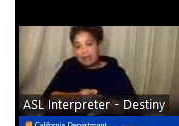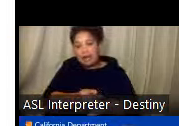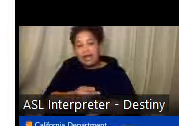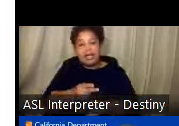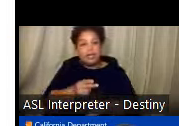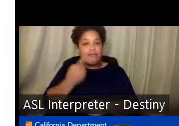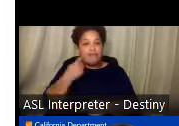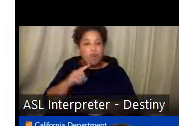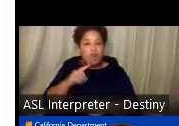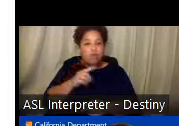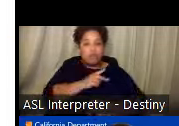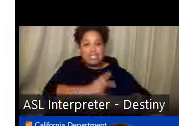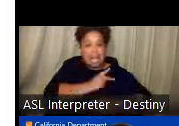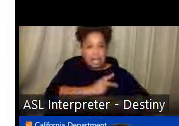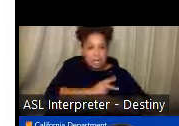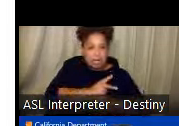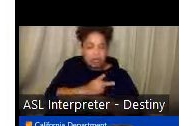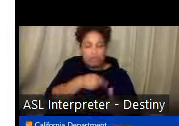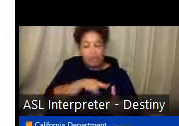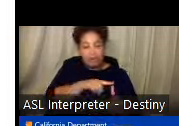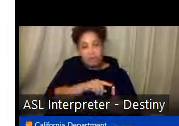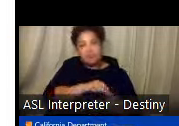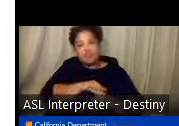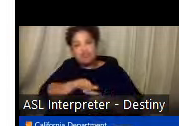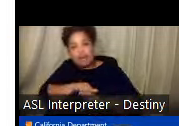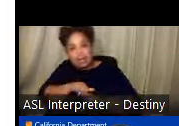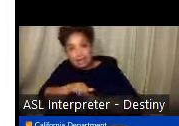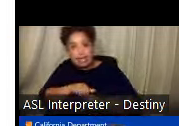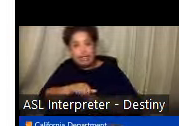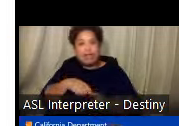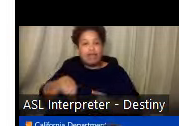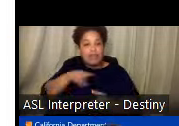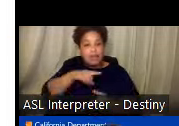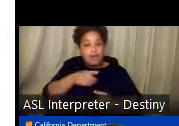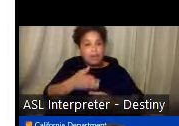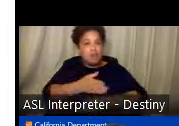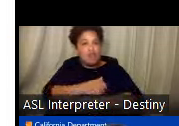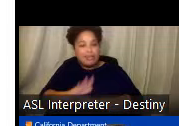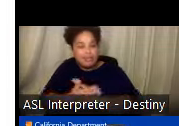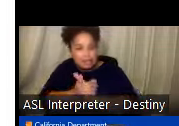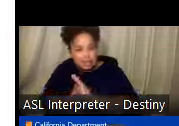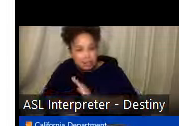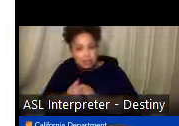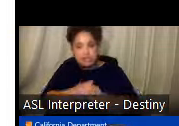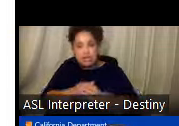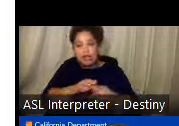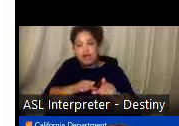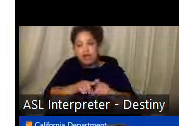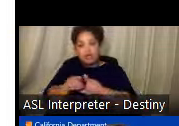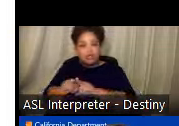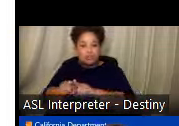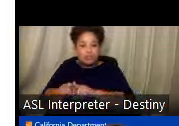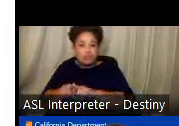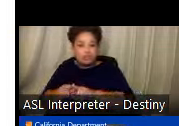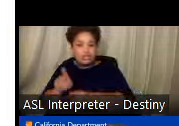workers, and by training direct care workers, helping to improve their skills, and by retaining workers, then